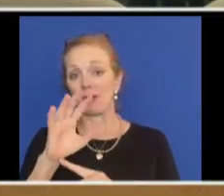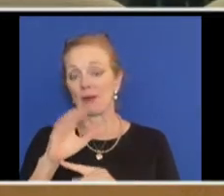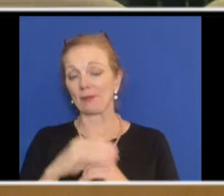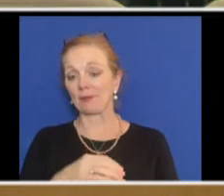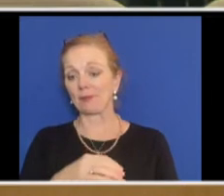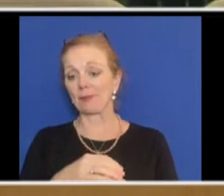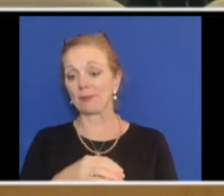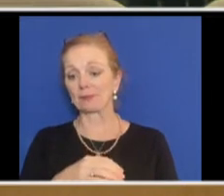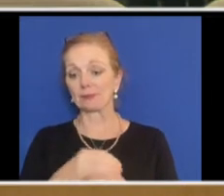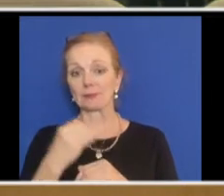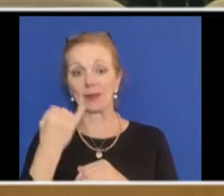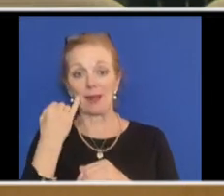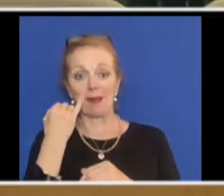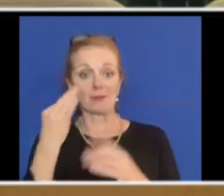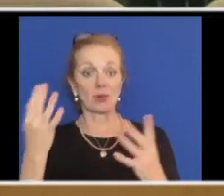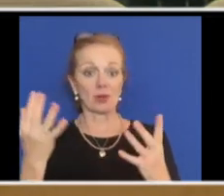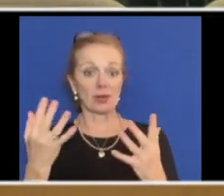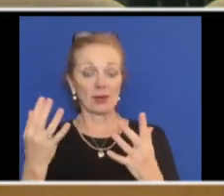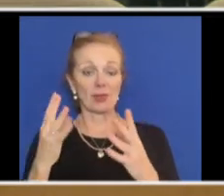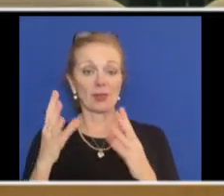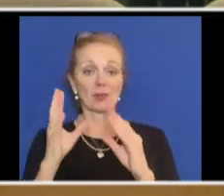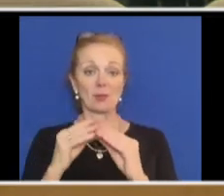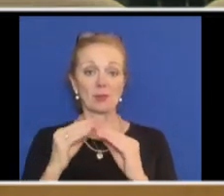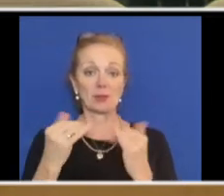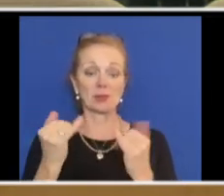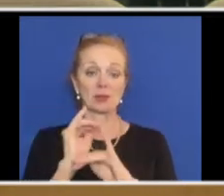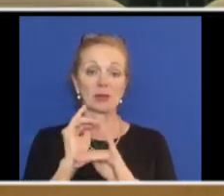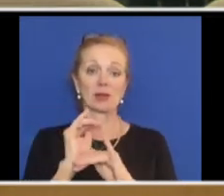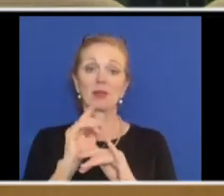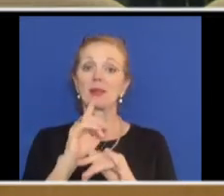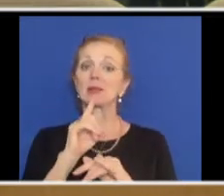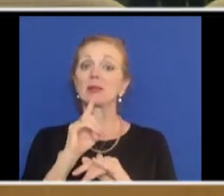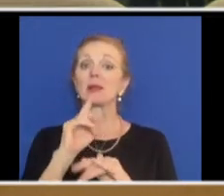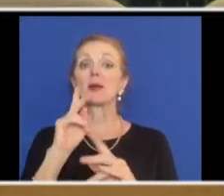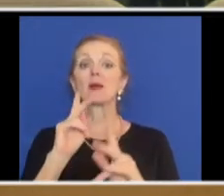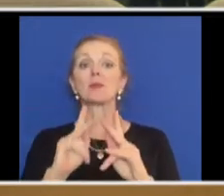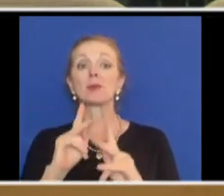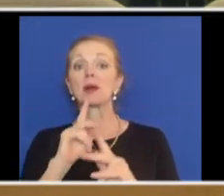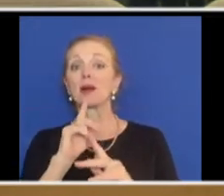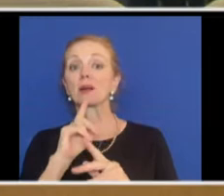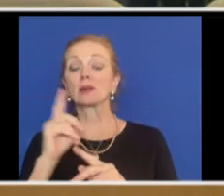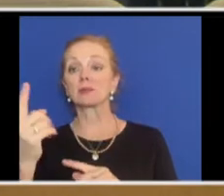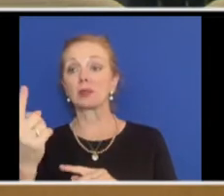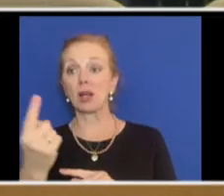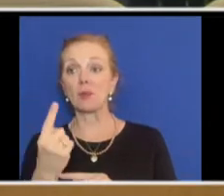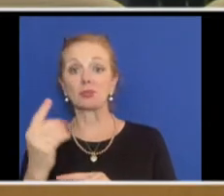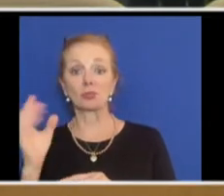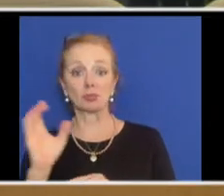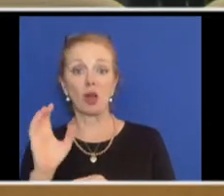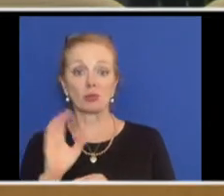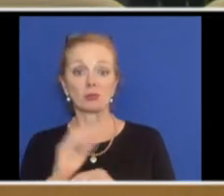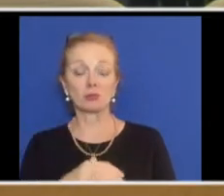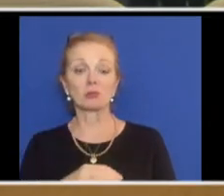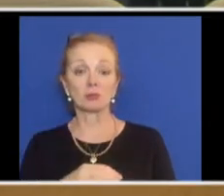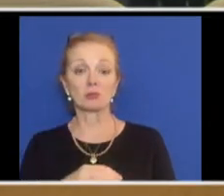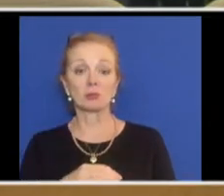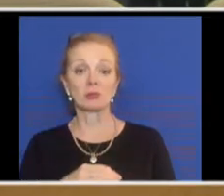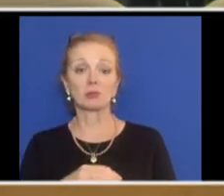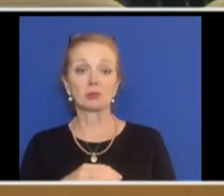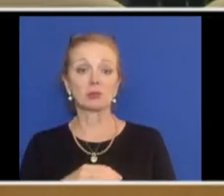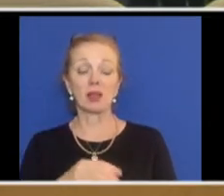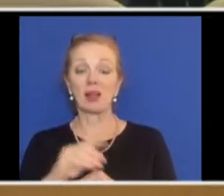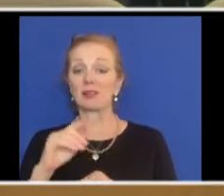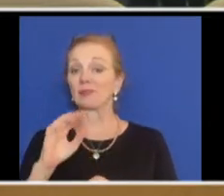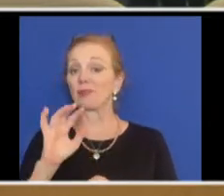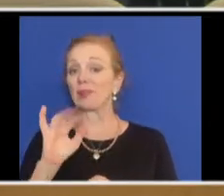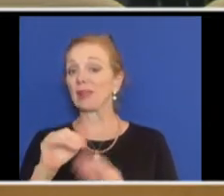the meeting tonight we'll be happy to follow up with you on it I mean the the answer is the the people are people are coming to Charlotte um and and this is